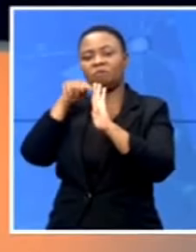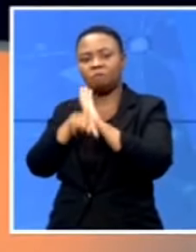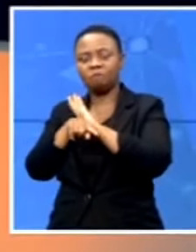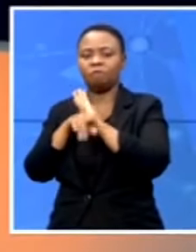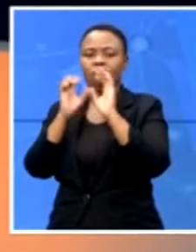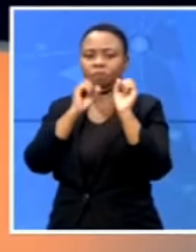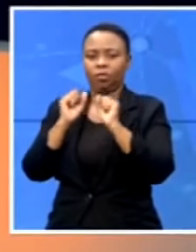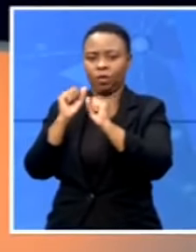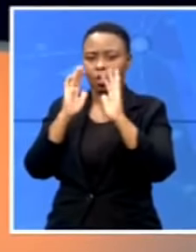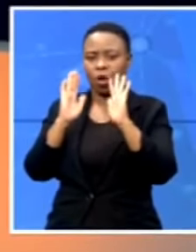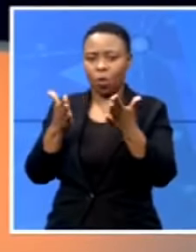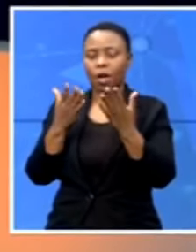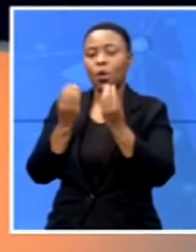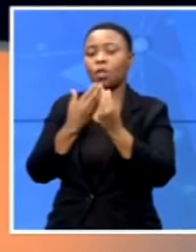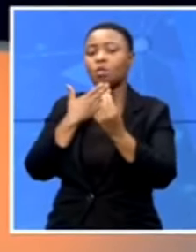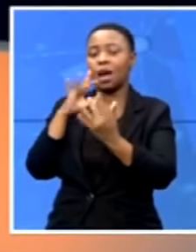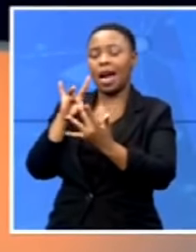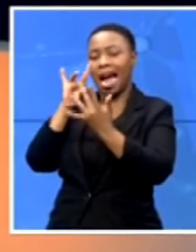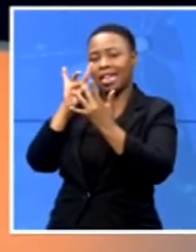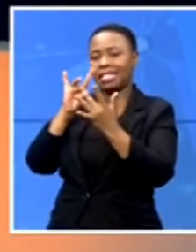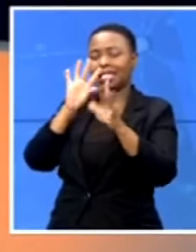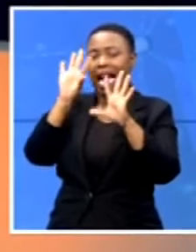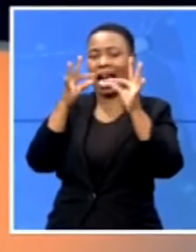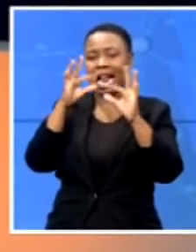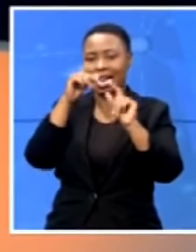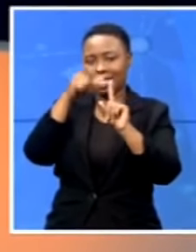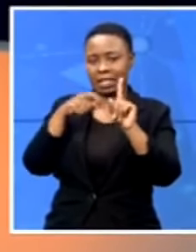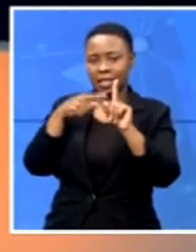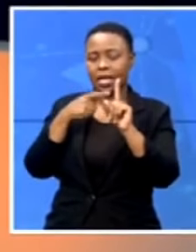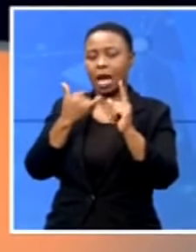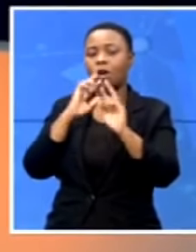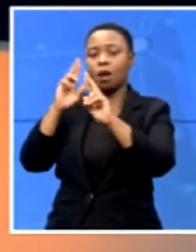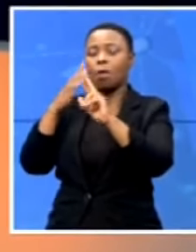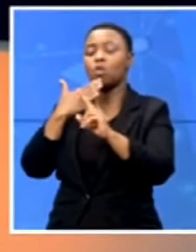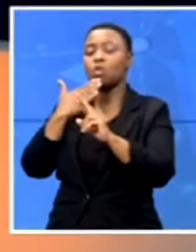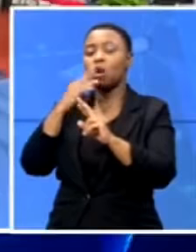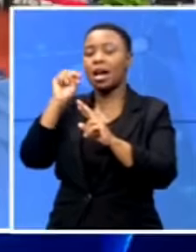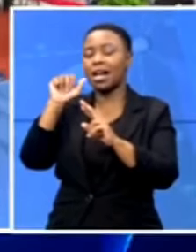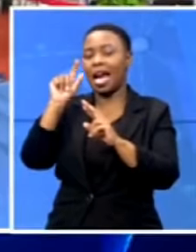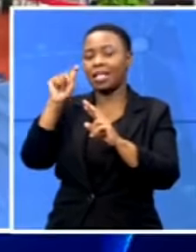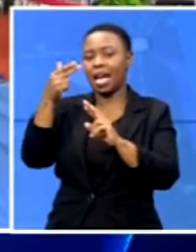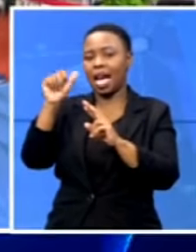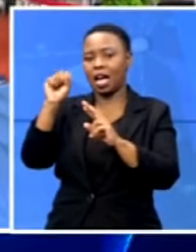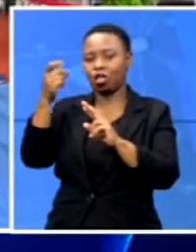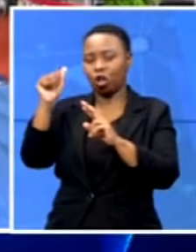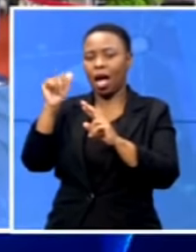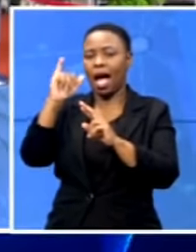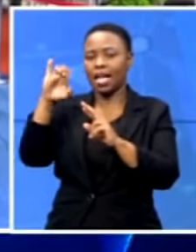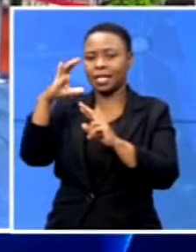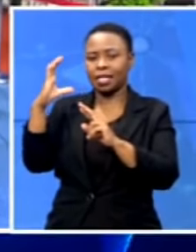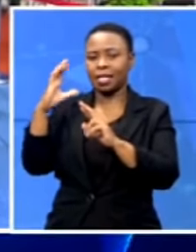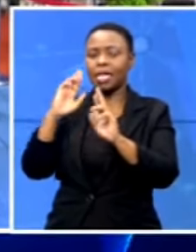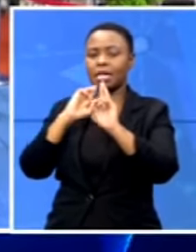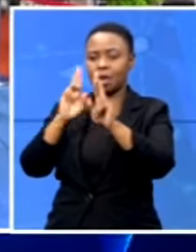But for now, let's cross to our reporter Natasha Puri for the latest on the IEC results as they continue to trickle in.